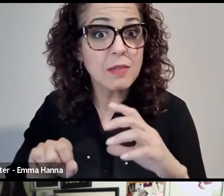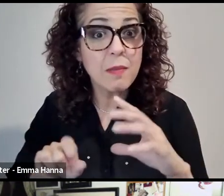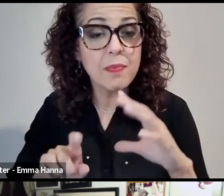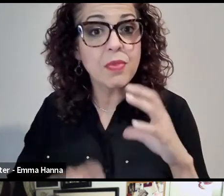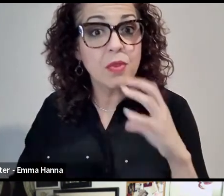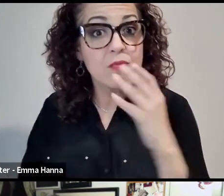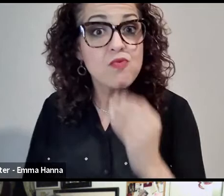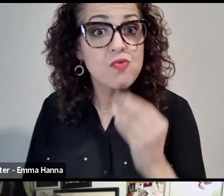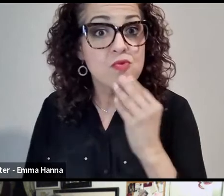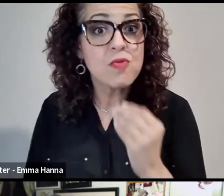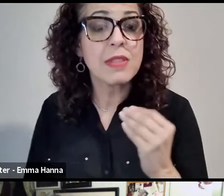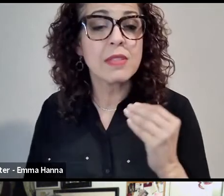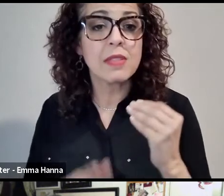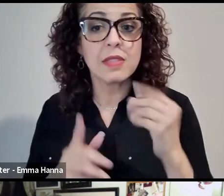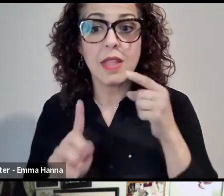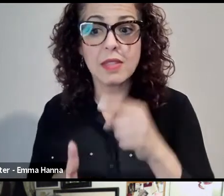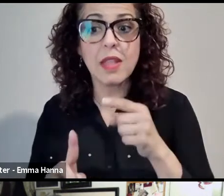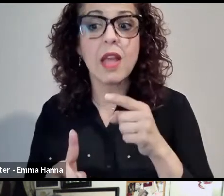of the sort of